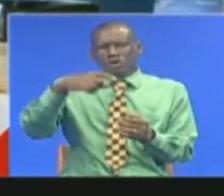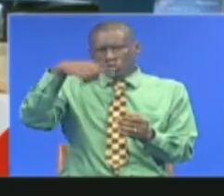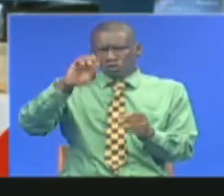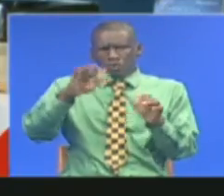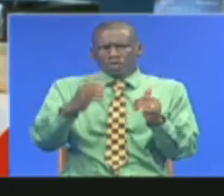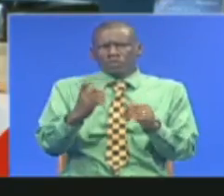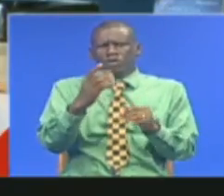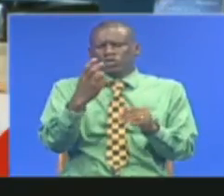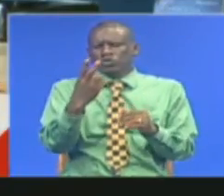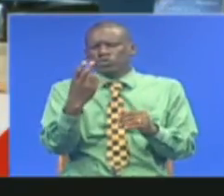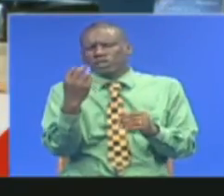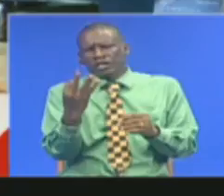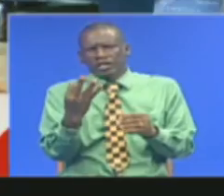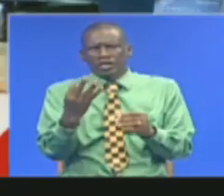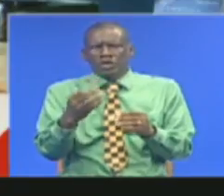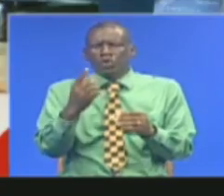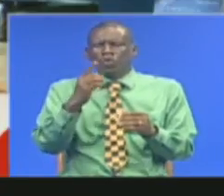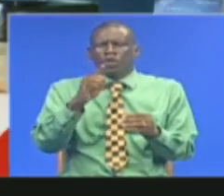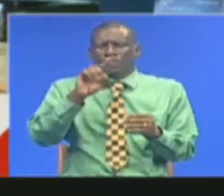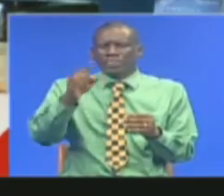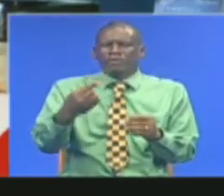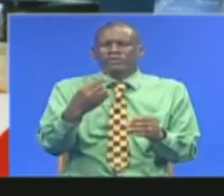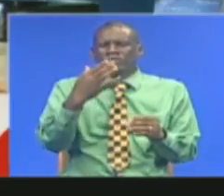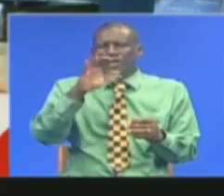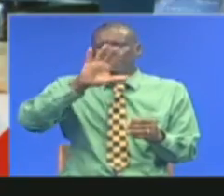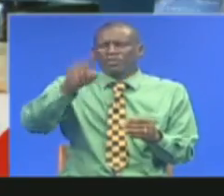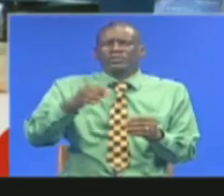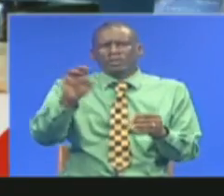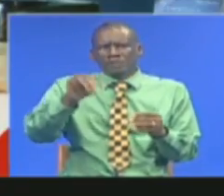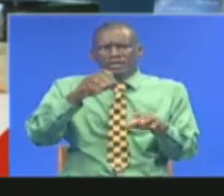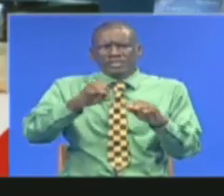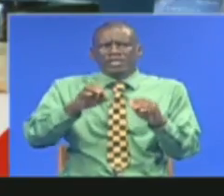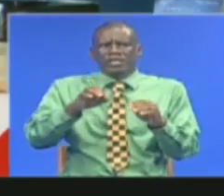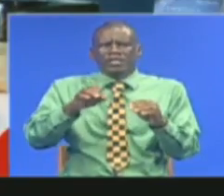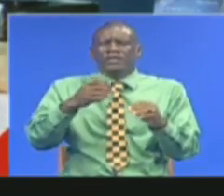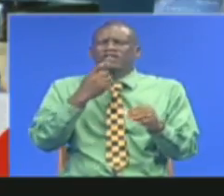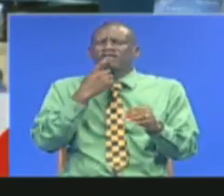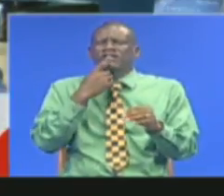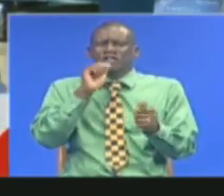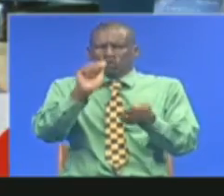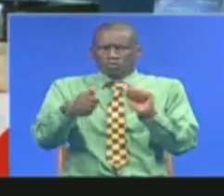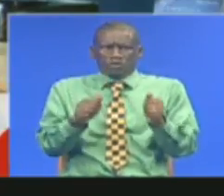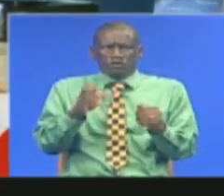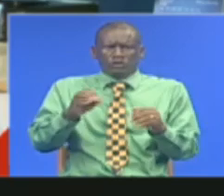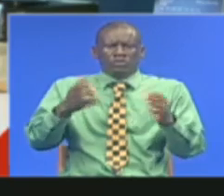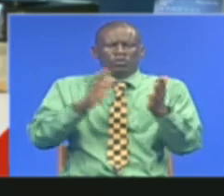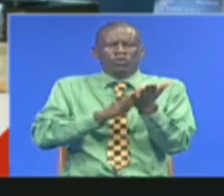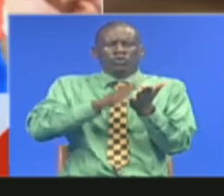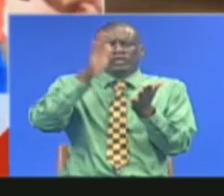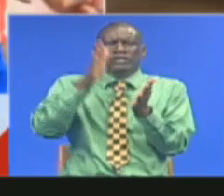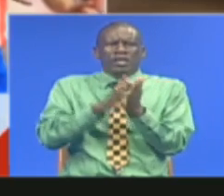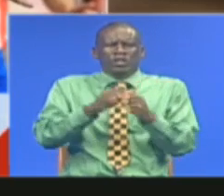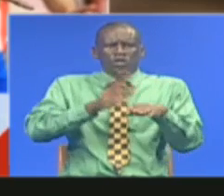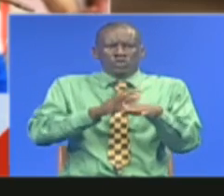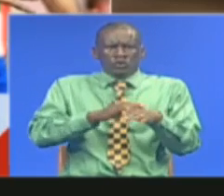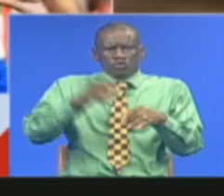men's 5,000 meters at the ongoing World Under-20 Championships in Tampere, Finland. It was a glorious and sweet